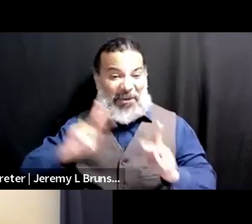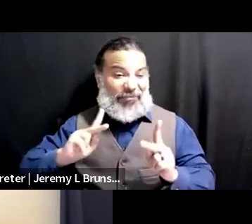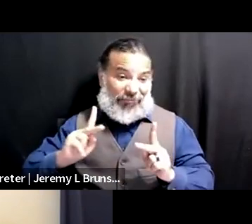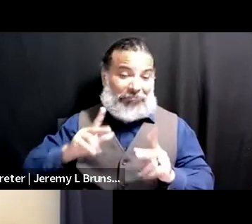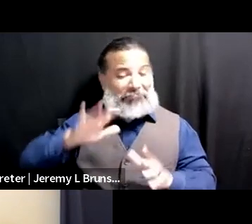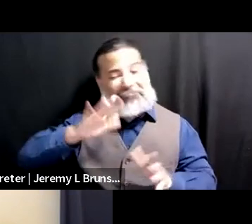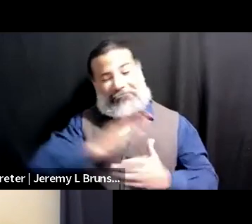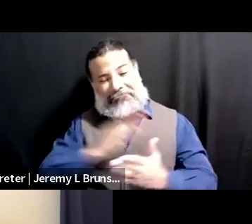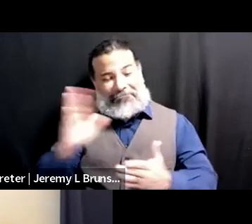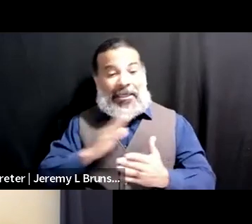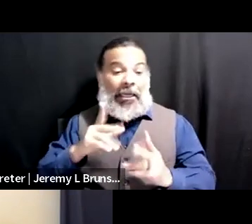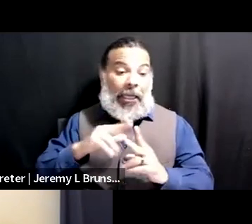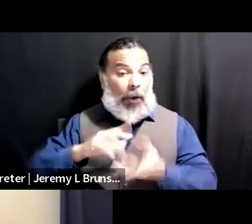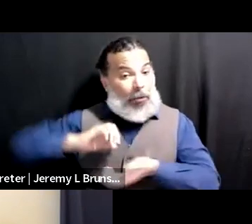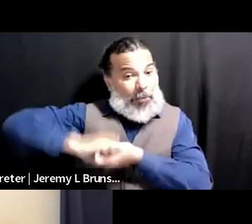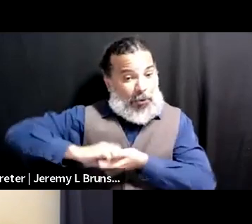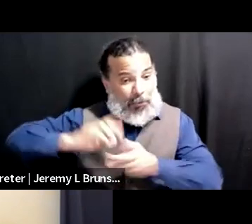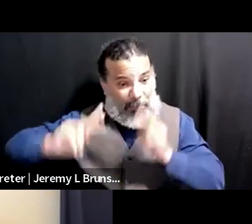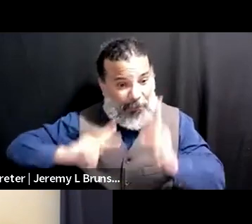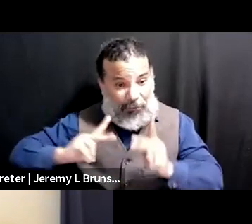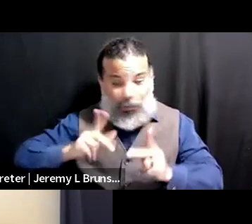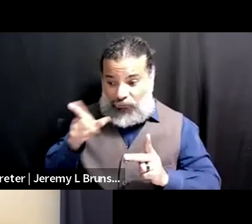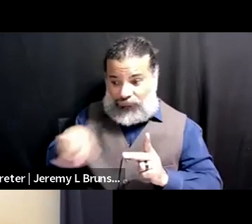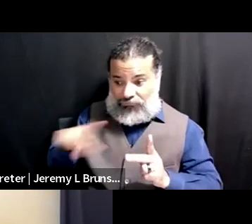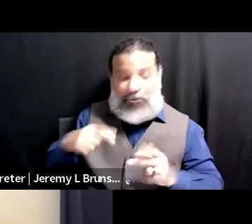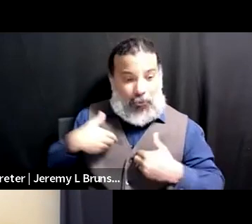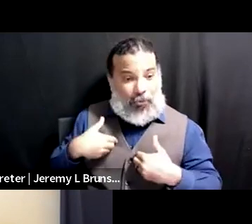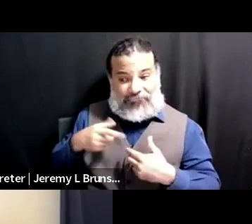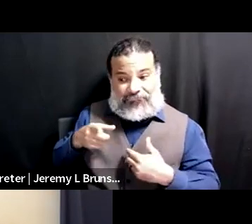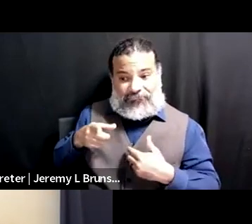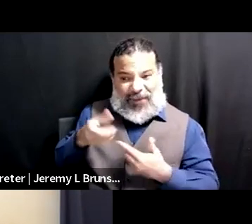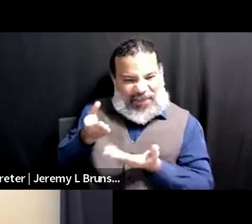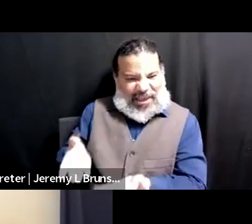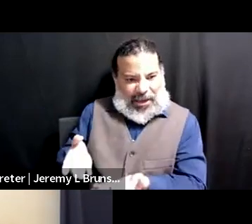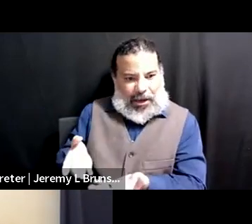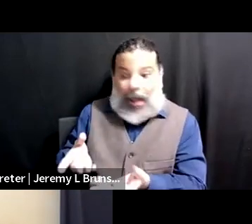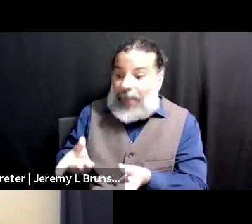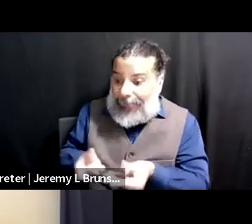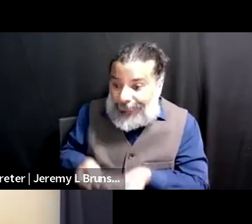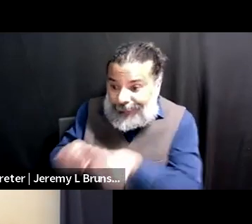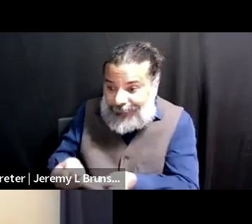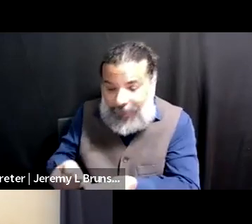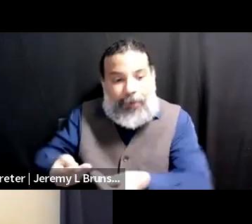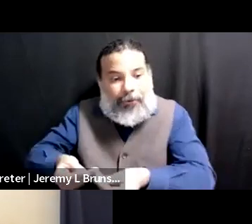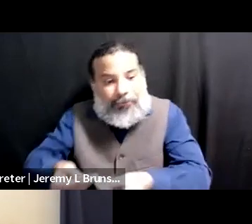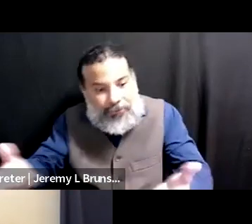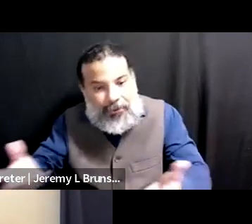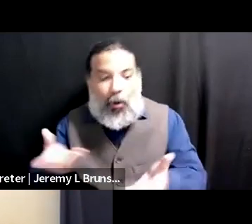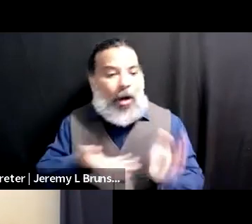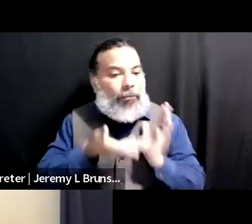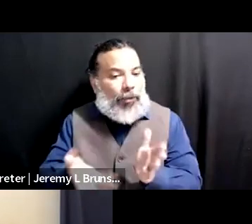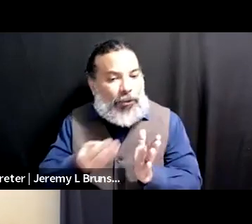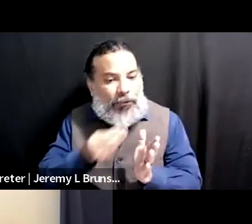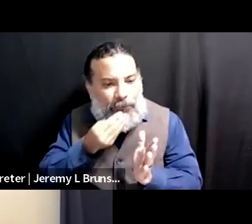And either I partner with folks who are on the ground and directly take the food on one of the events, so